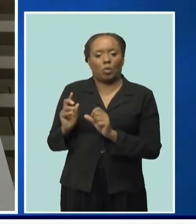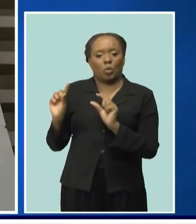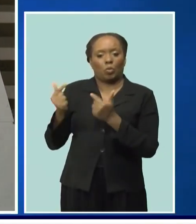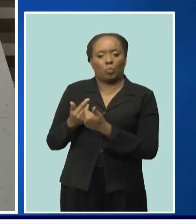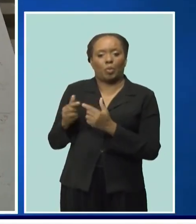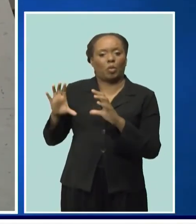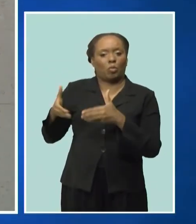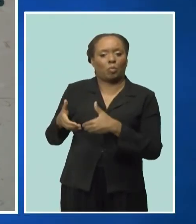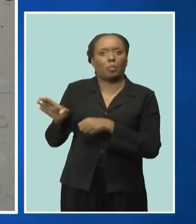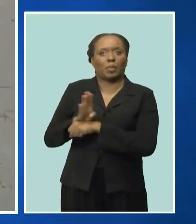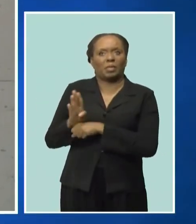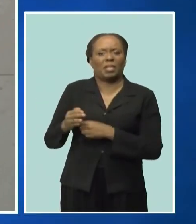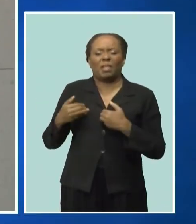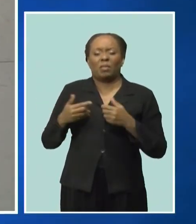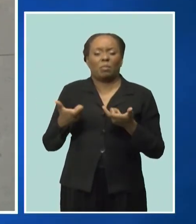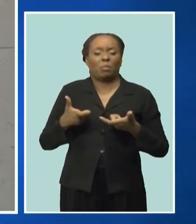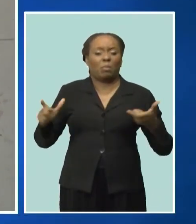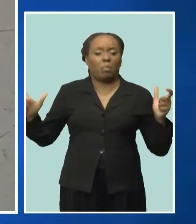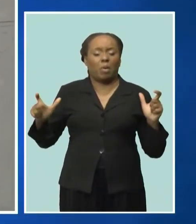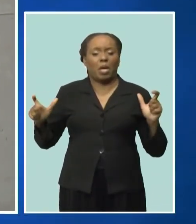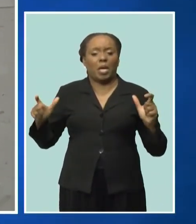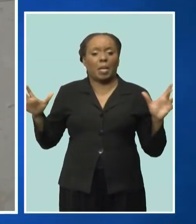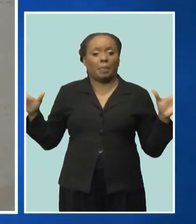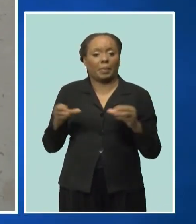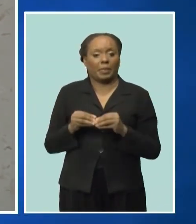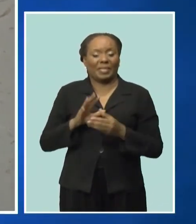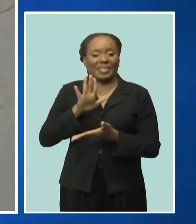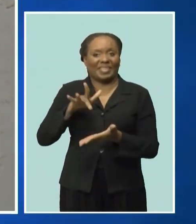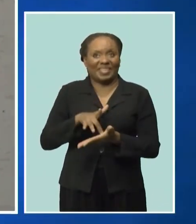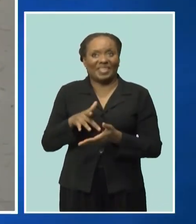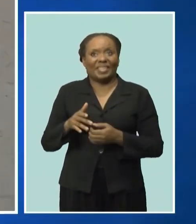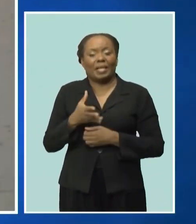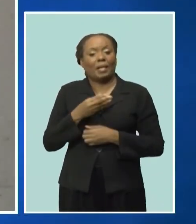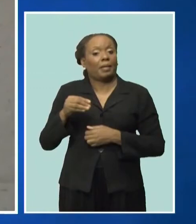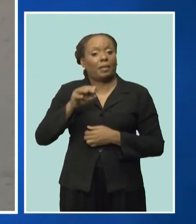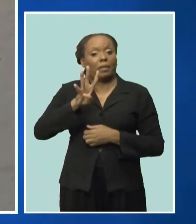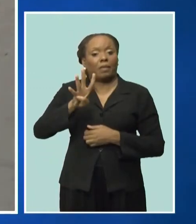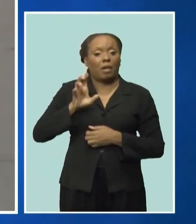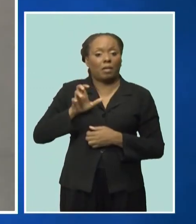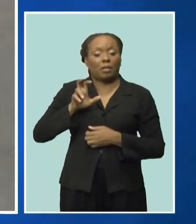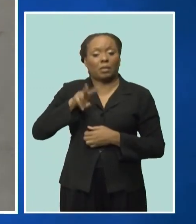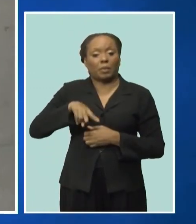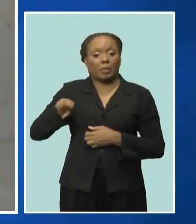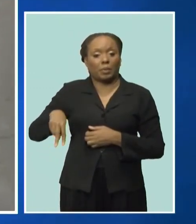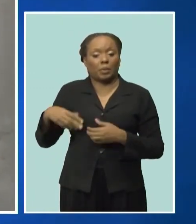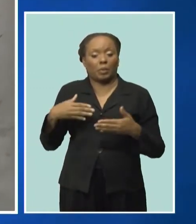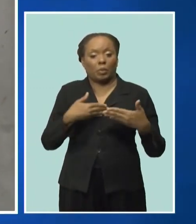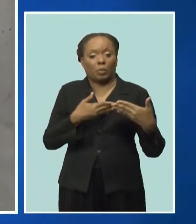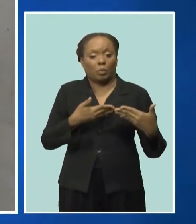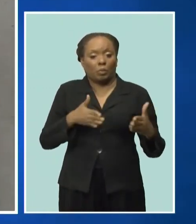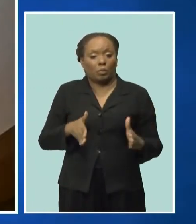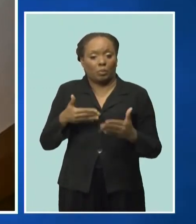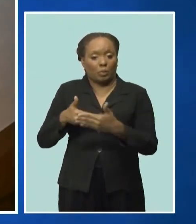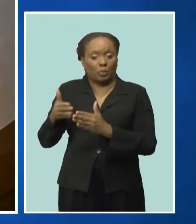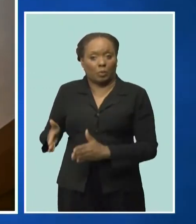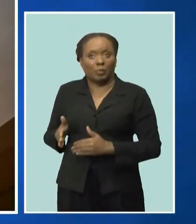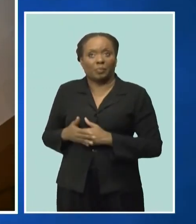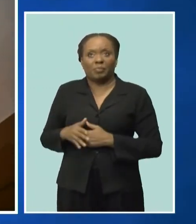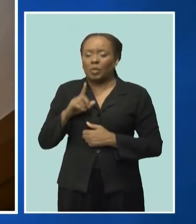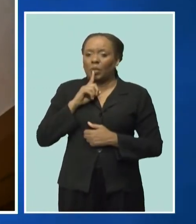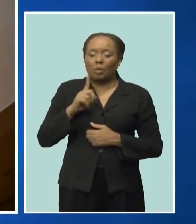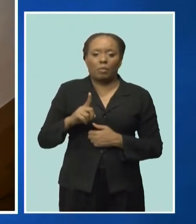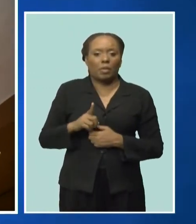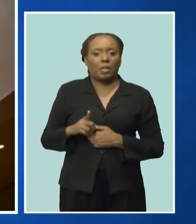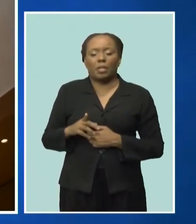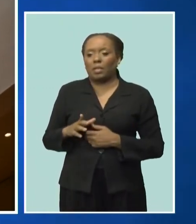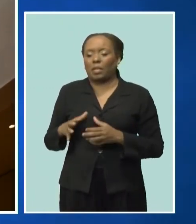beautiful convention center here, as well as 422 rooms. So it's a bit of a beast to